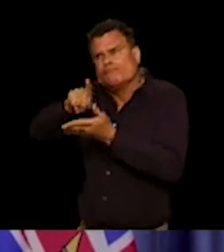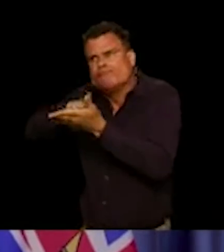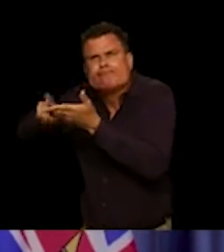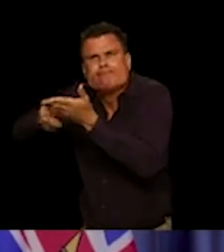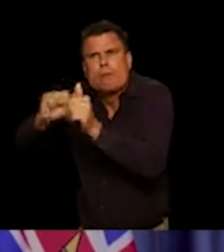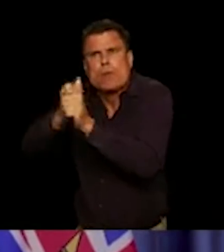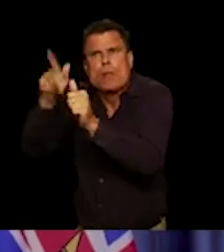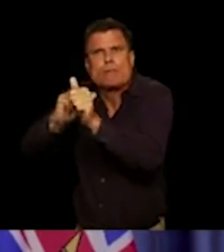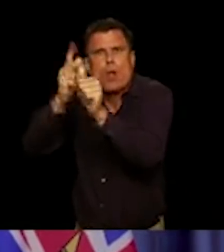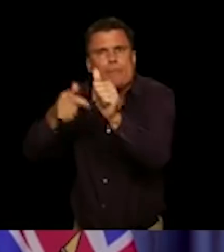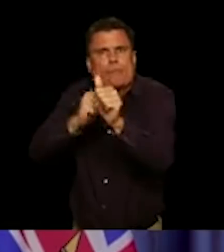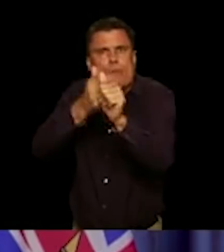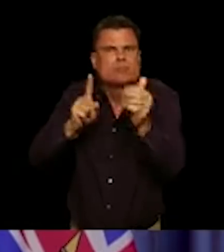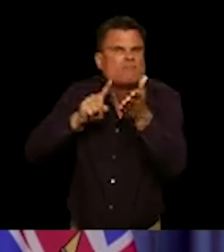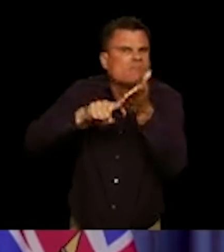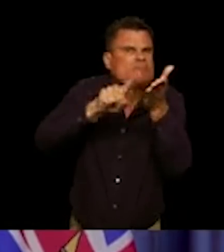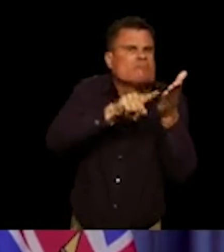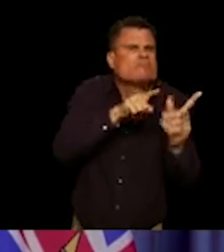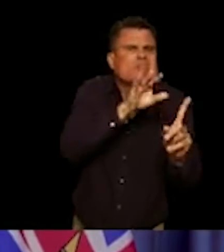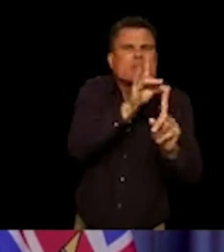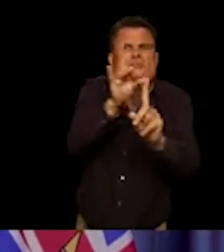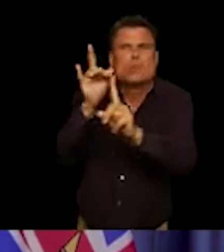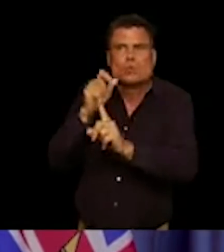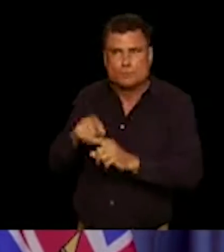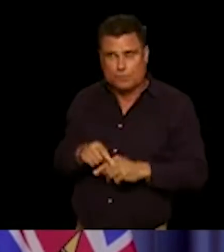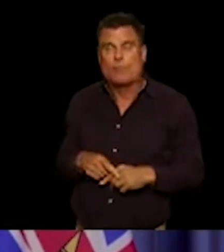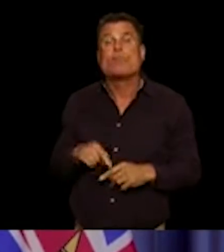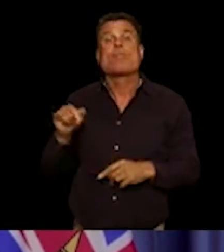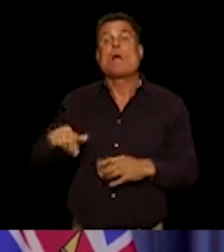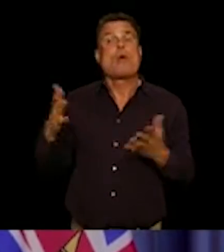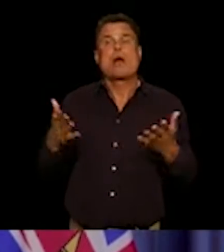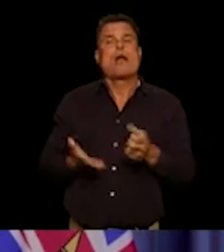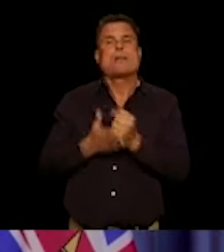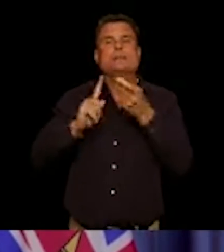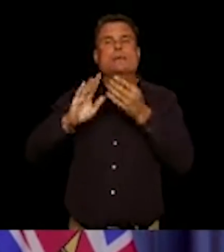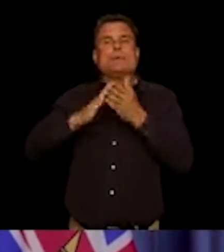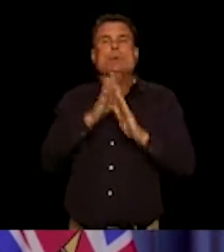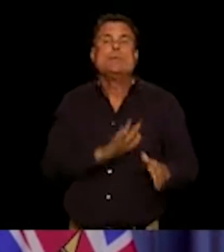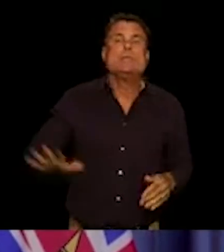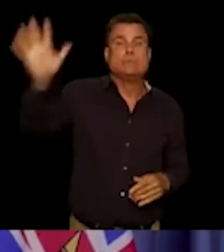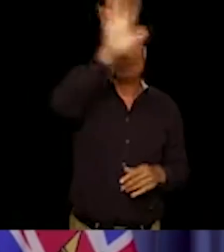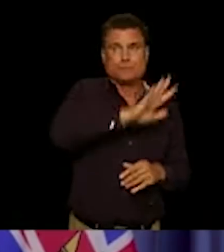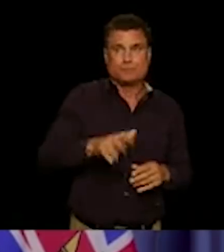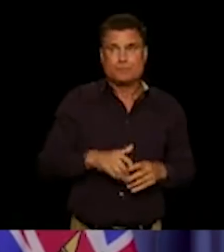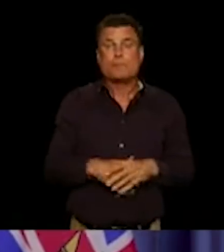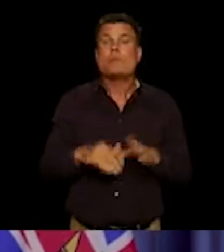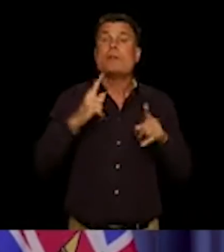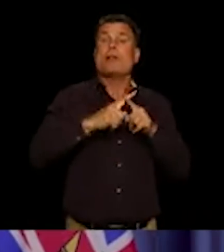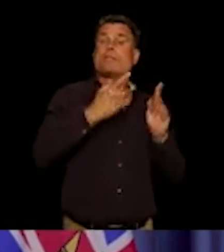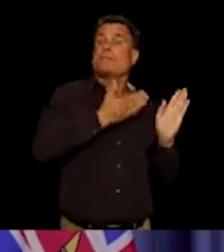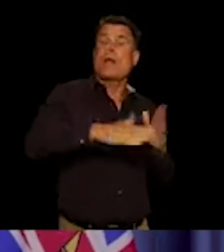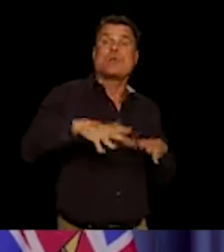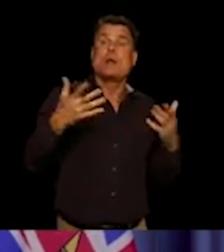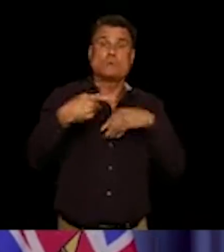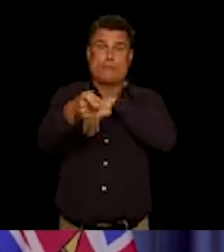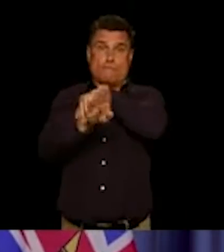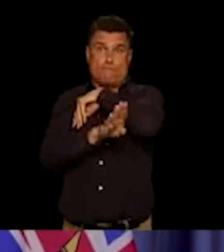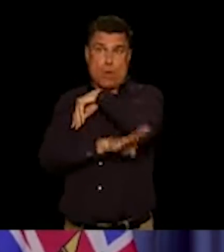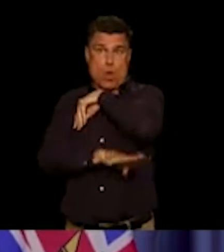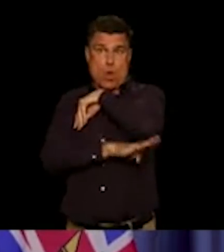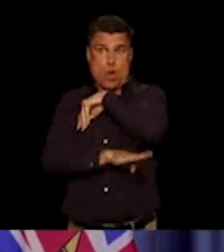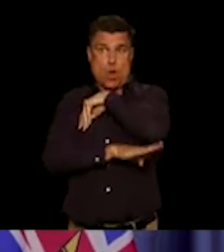Columbia. Some of these positions will help support public health in communities, as well as, of course, preparing for the